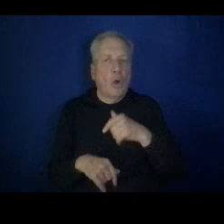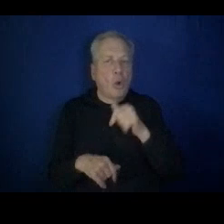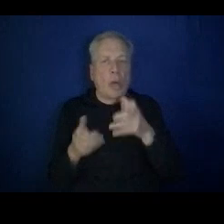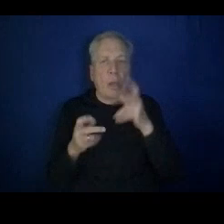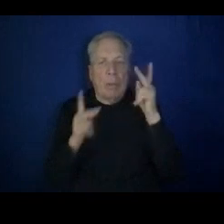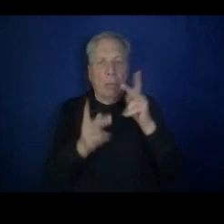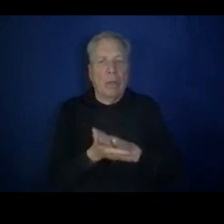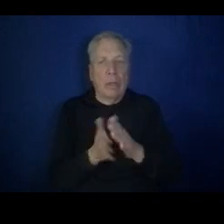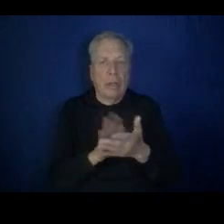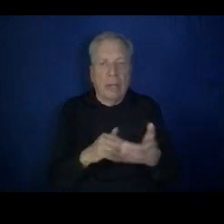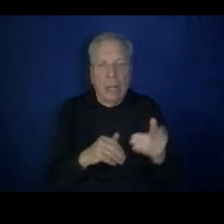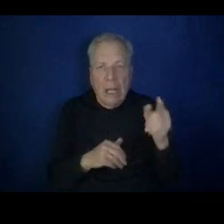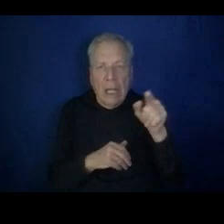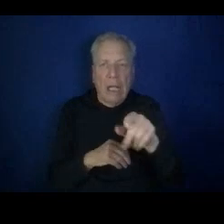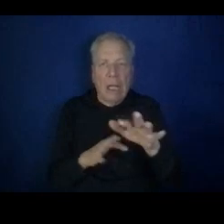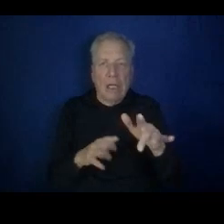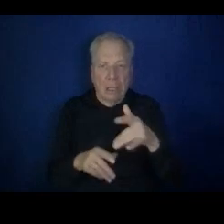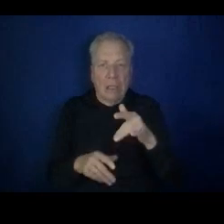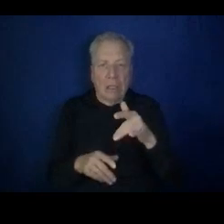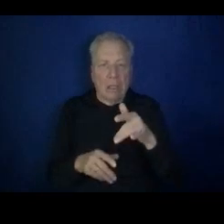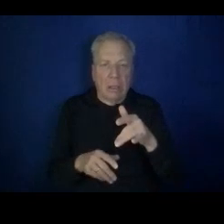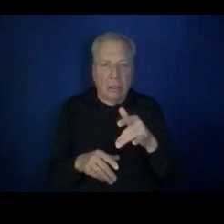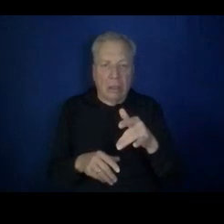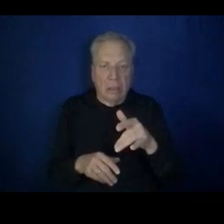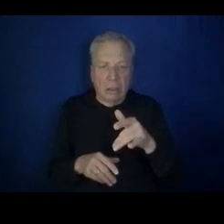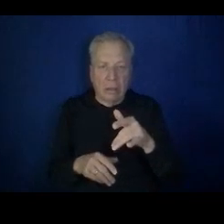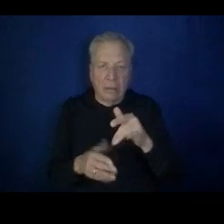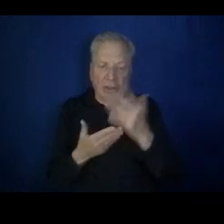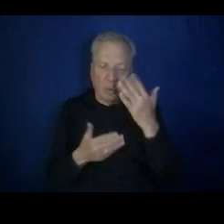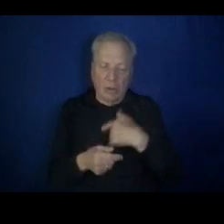for bears, and that's why we remove those bears.